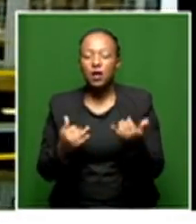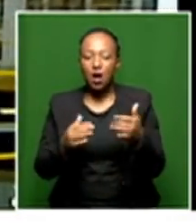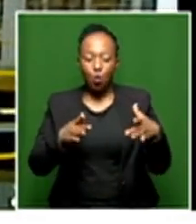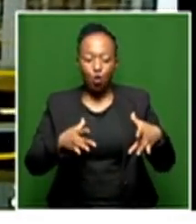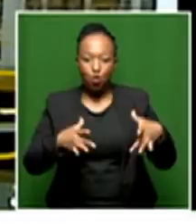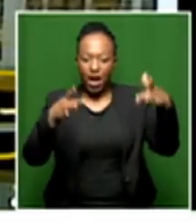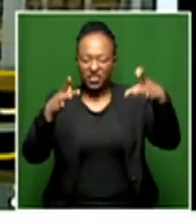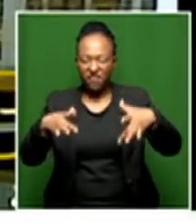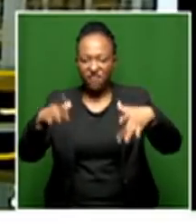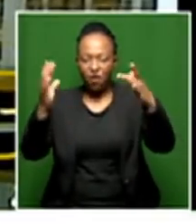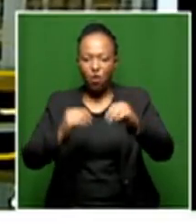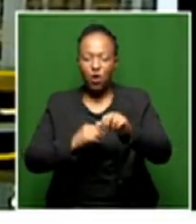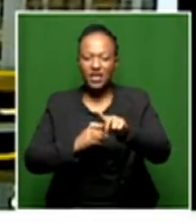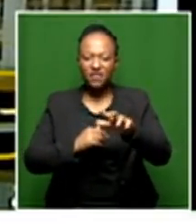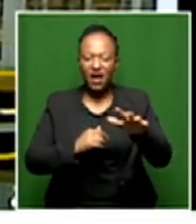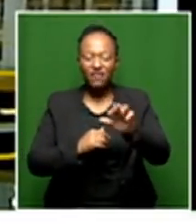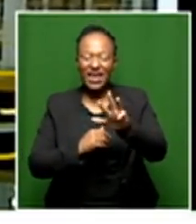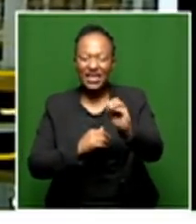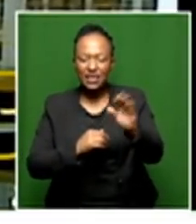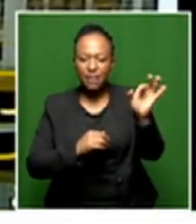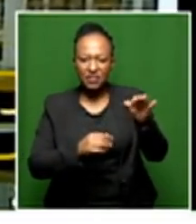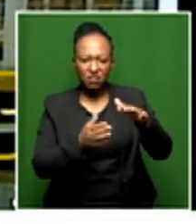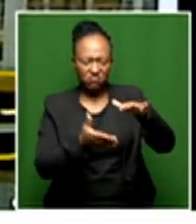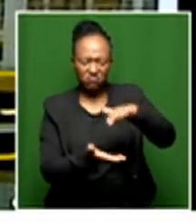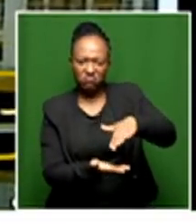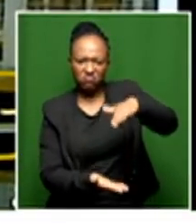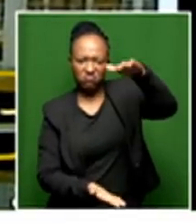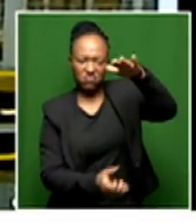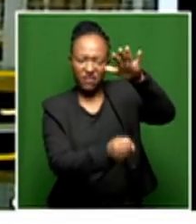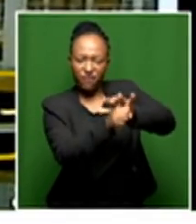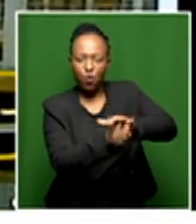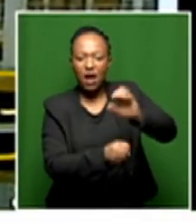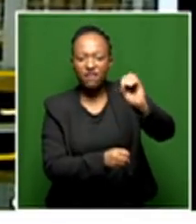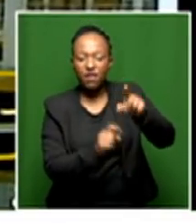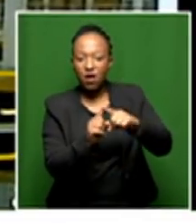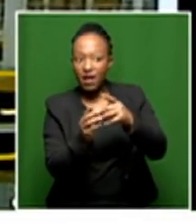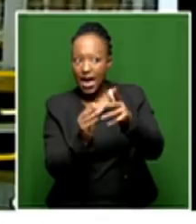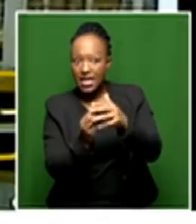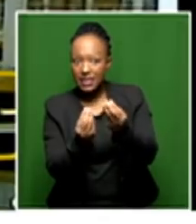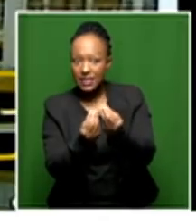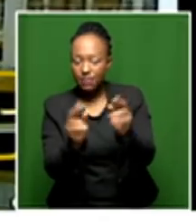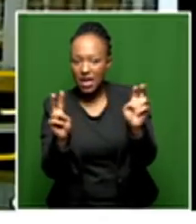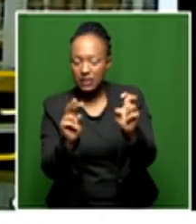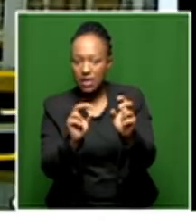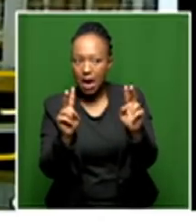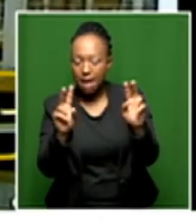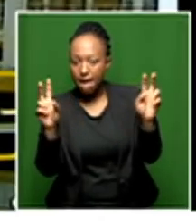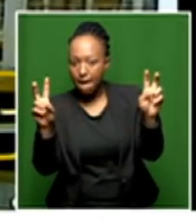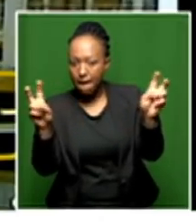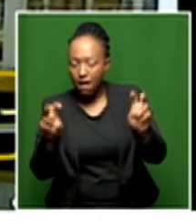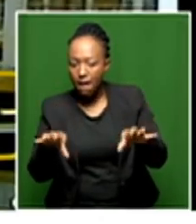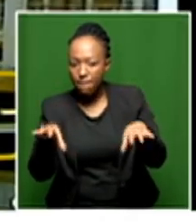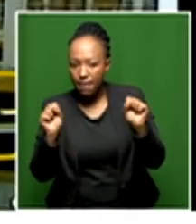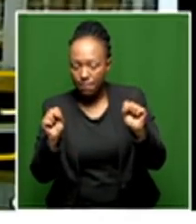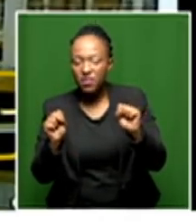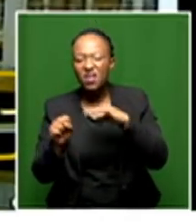reservoirs at 85 to 90% capacity, just so that when things of this nature occur, we still have enough